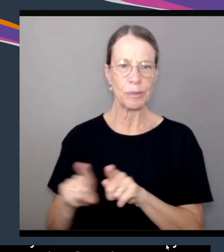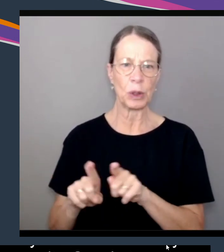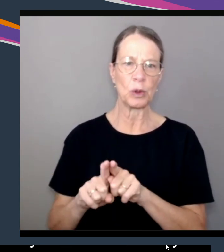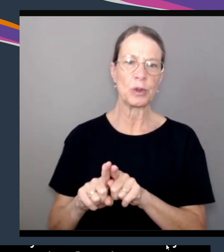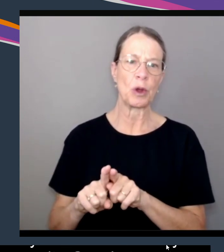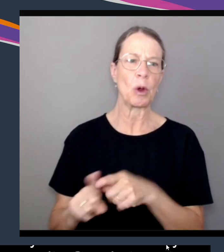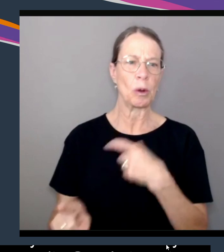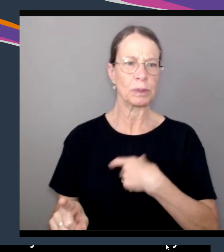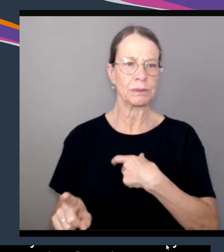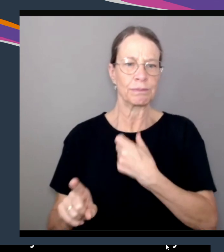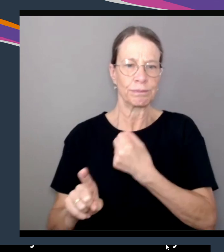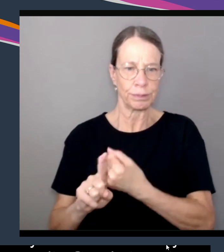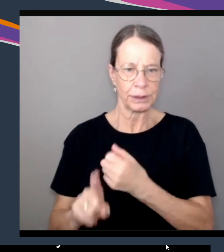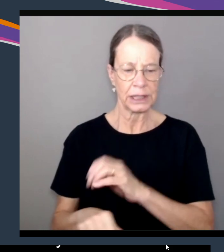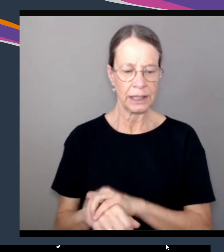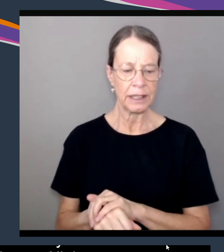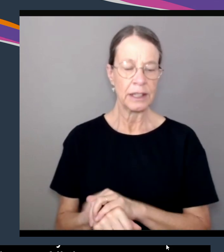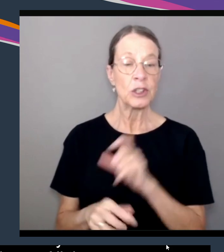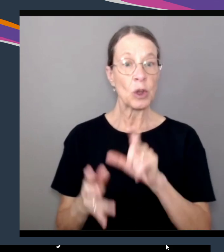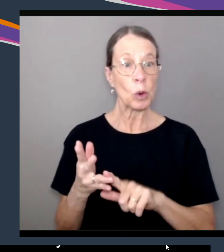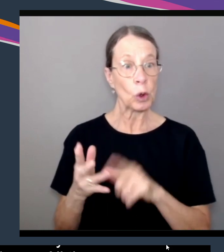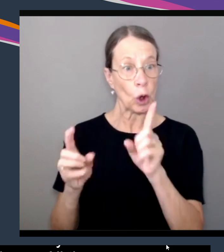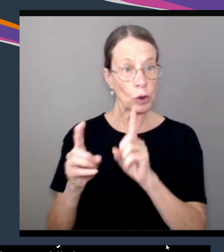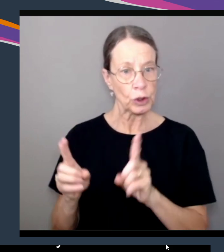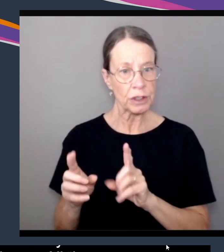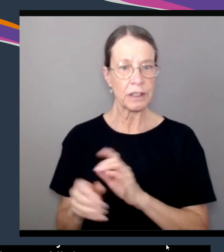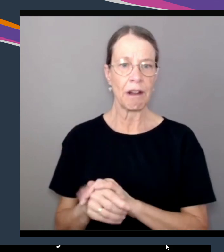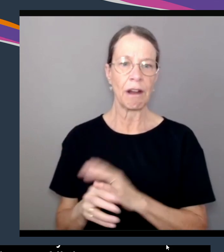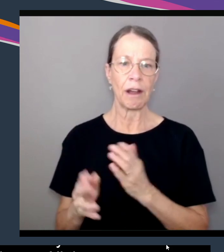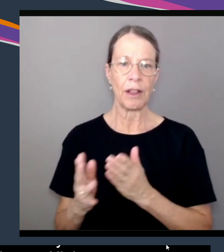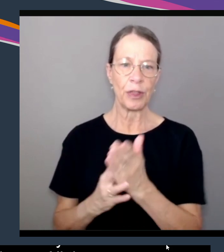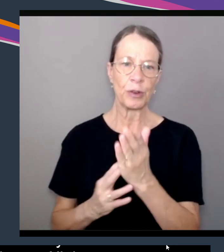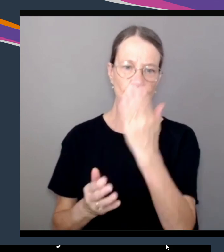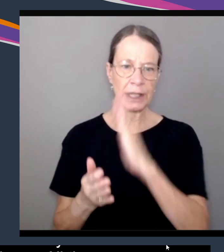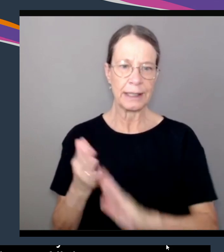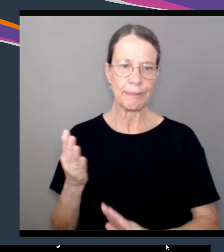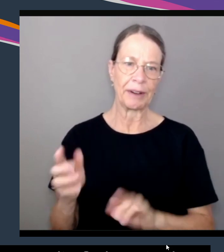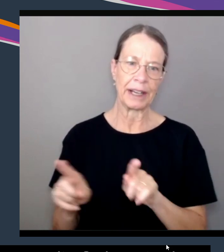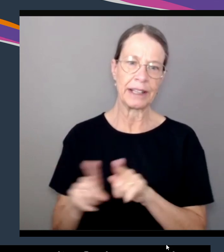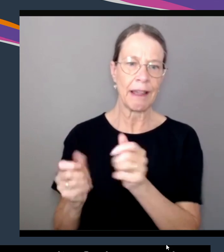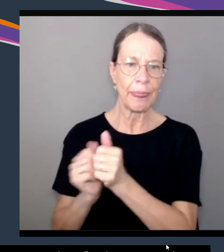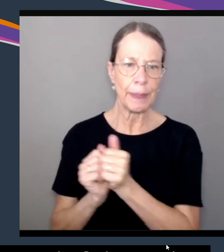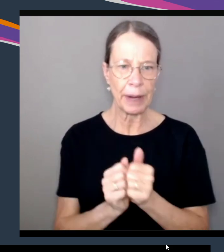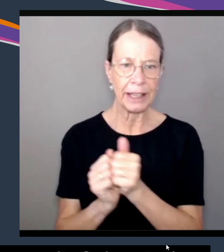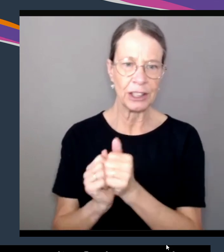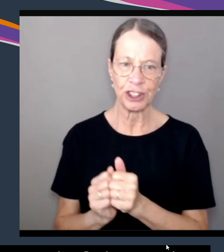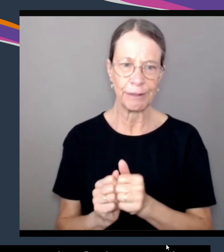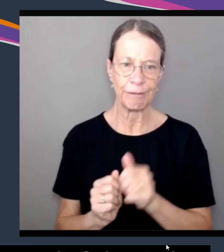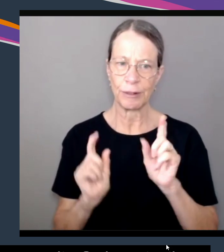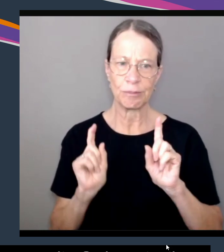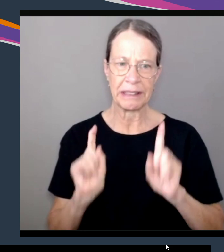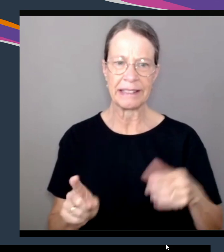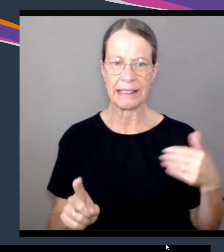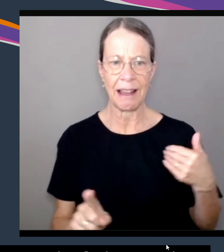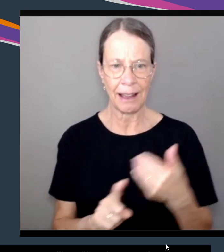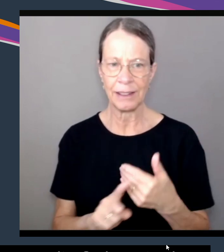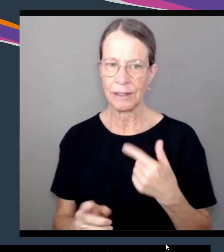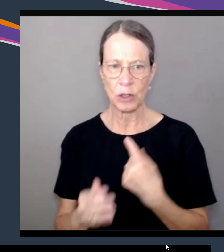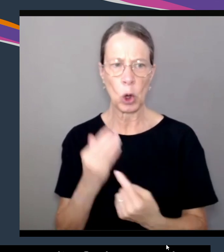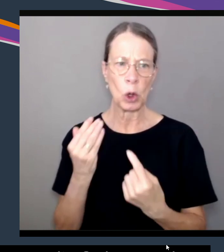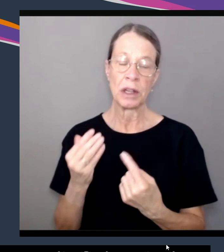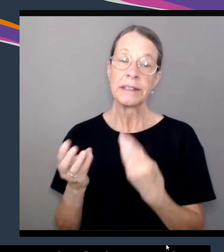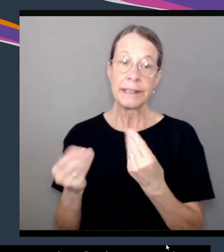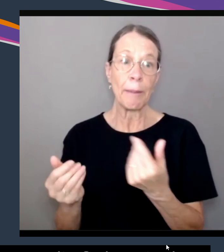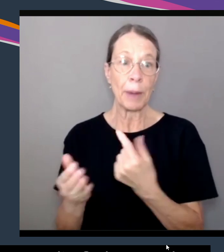the project has been co-designed and shaped by lived experience and partnership from the very beginning, and this is something that was only really possible with the NDRP funding.